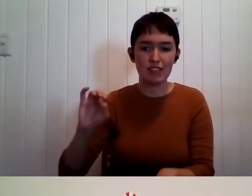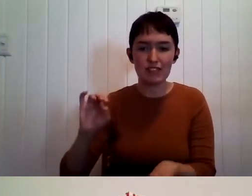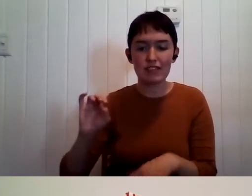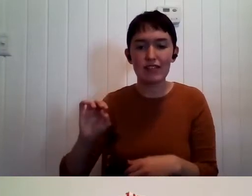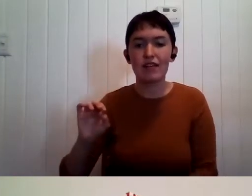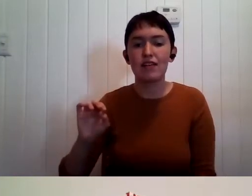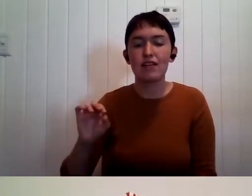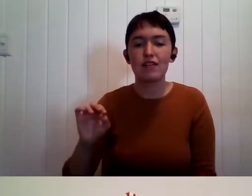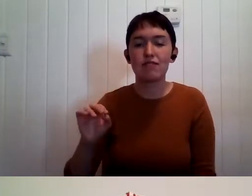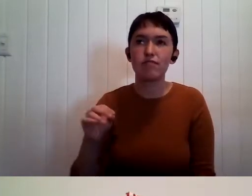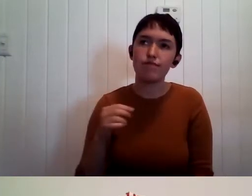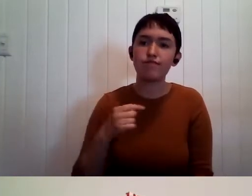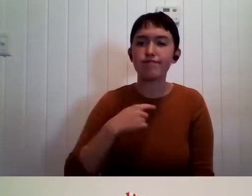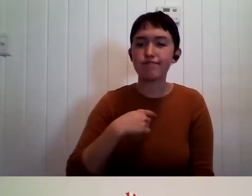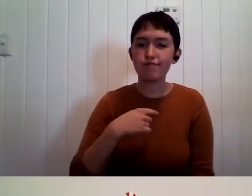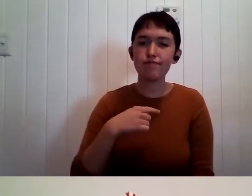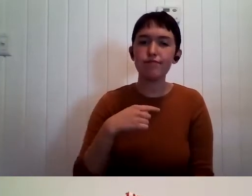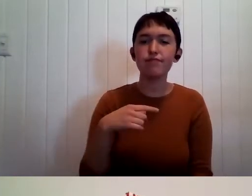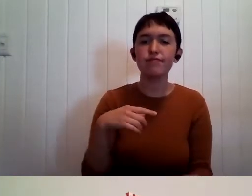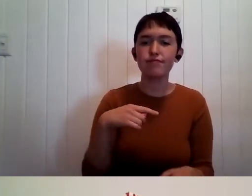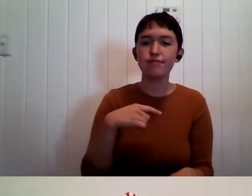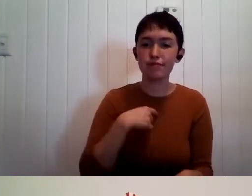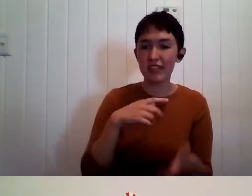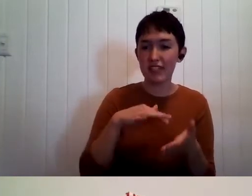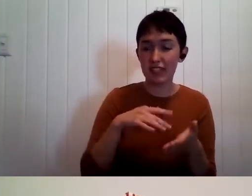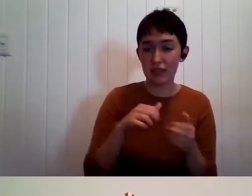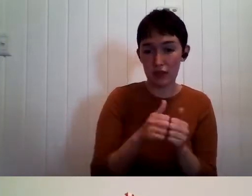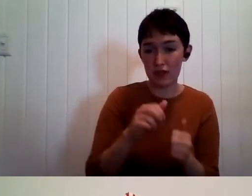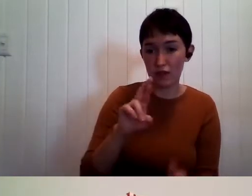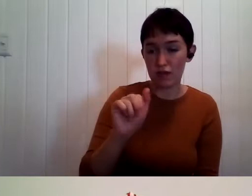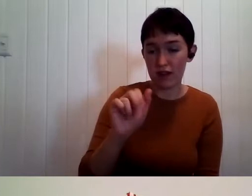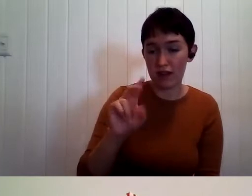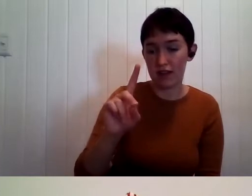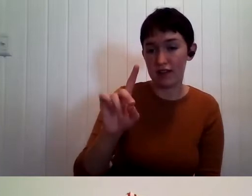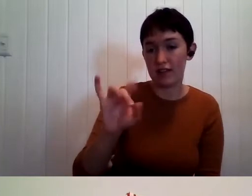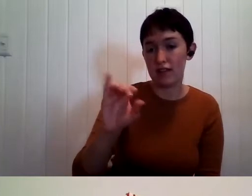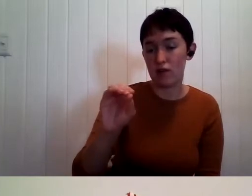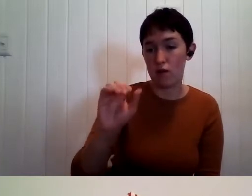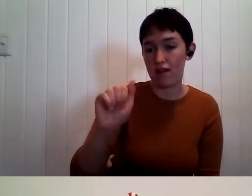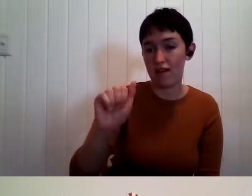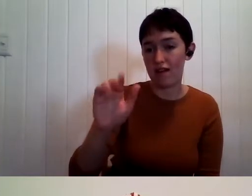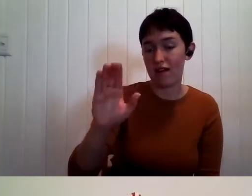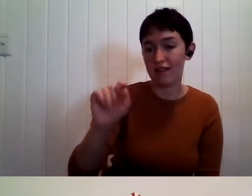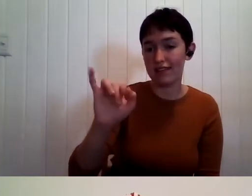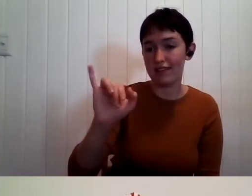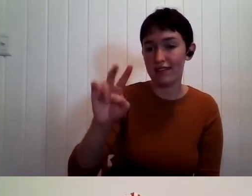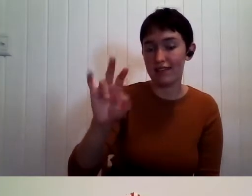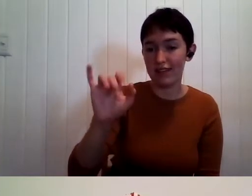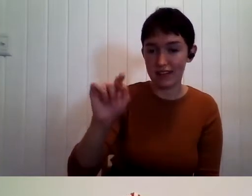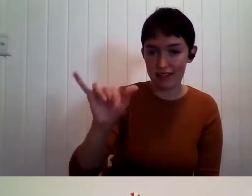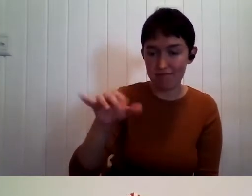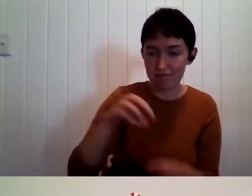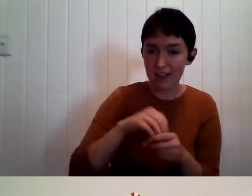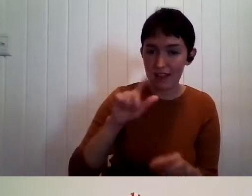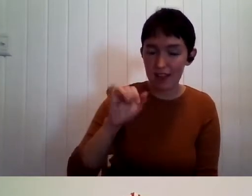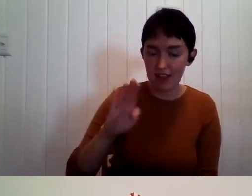was in 2013, we were still using radioactivity in the lab. And for some experiments, some parts of science,